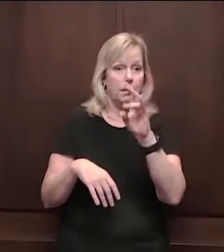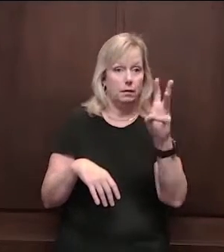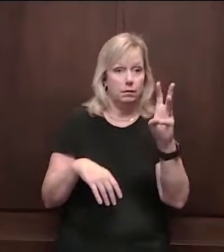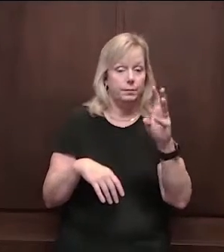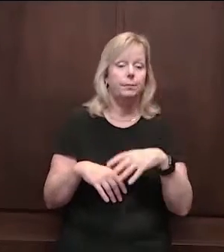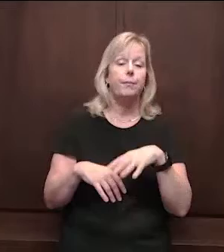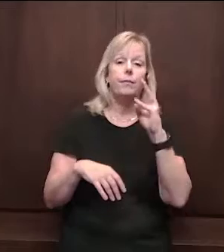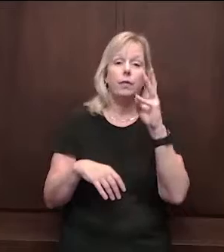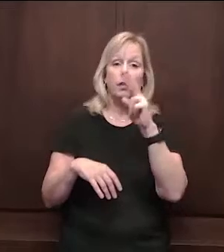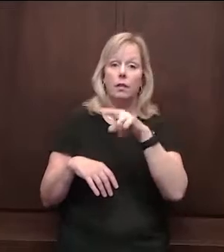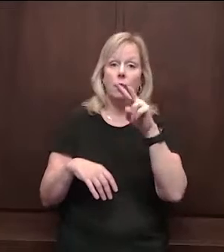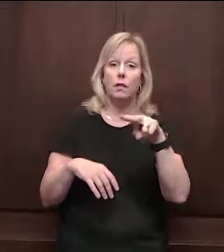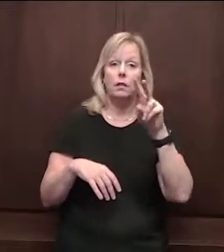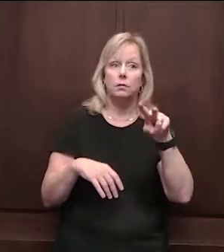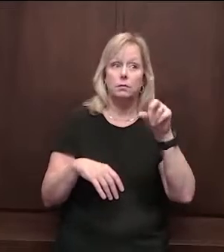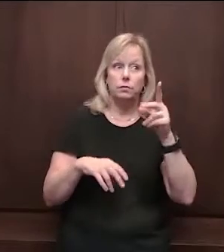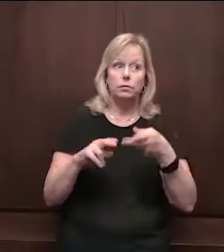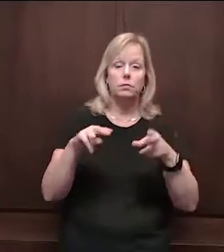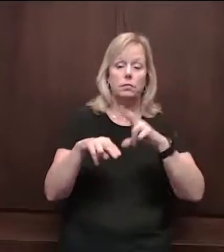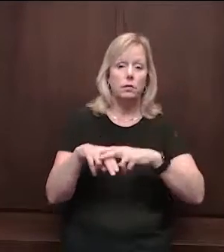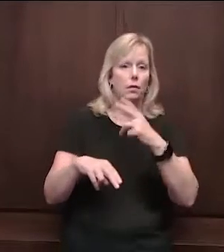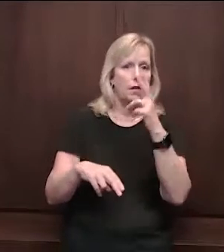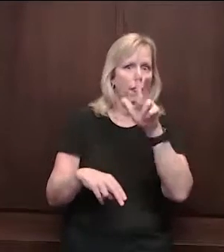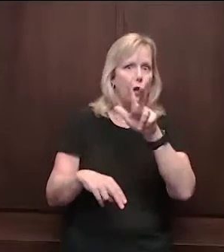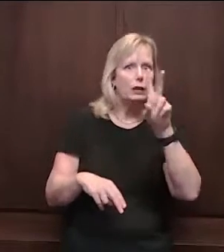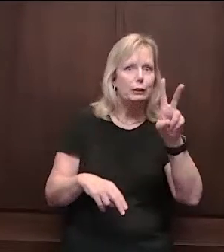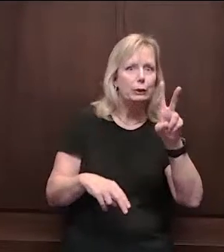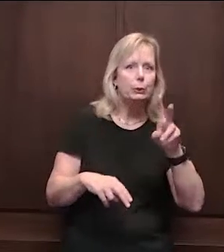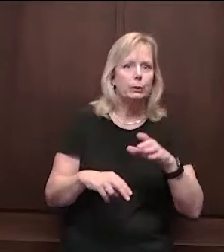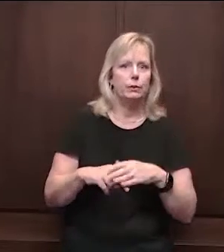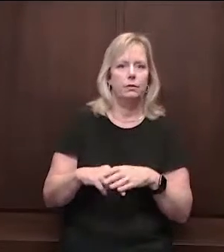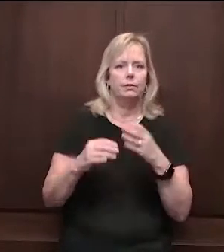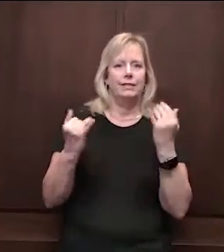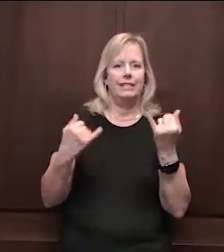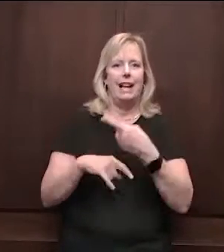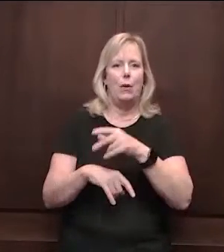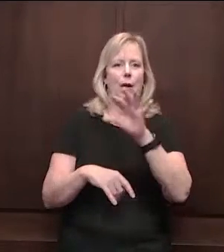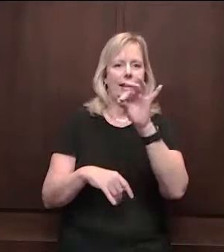776. And 62221 goes up 32 today to